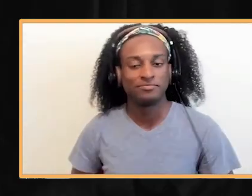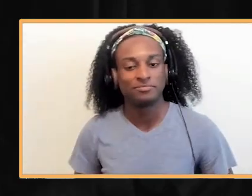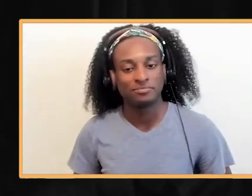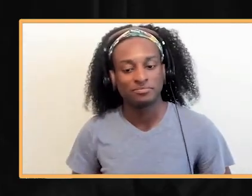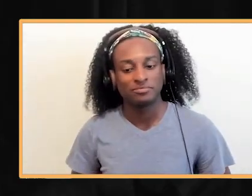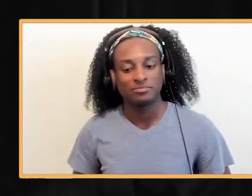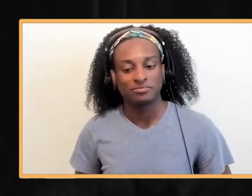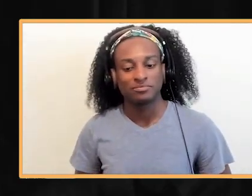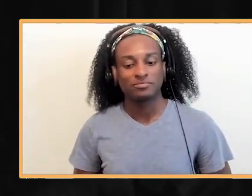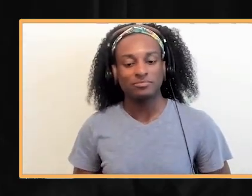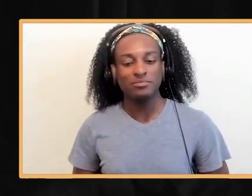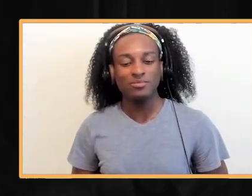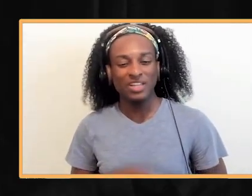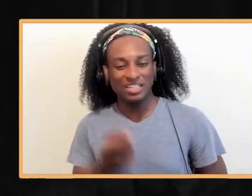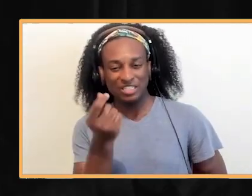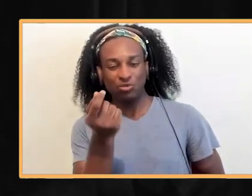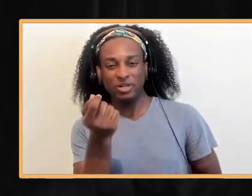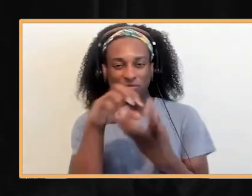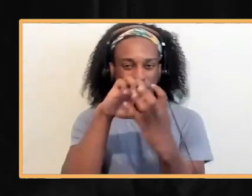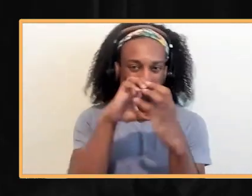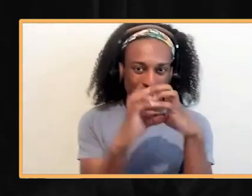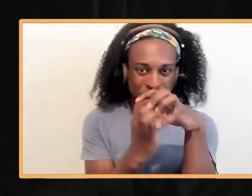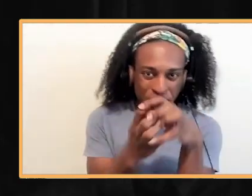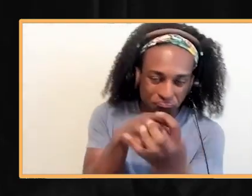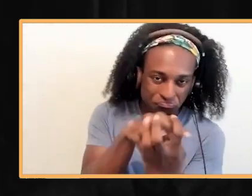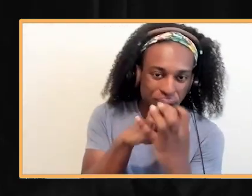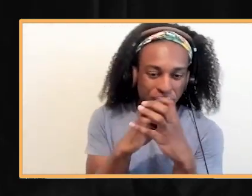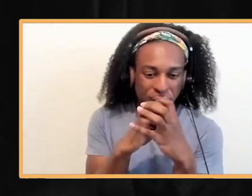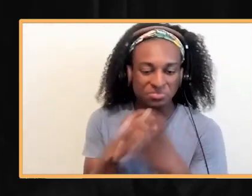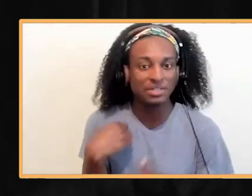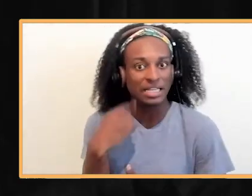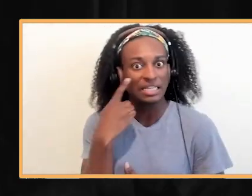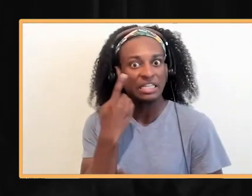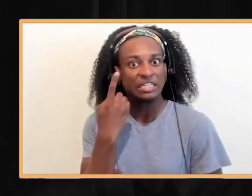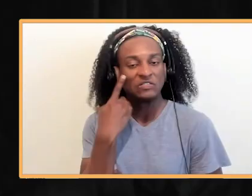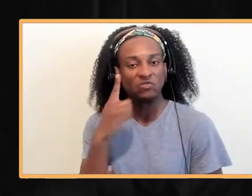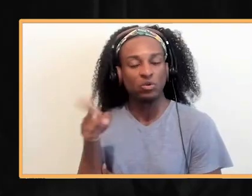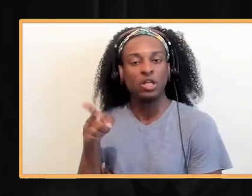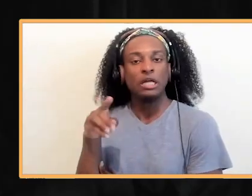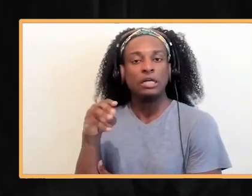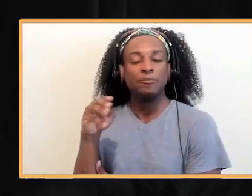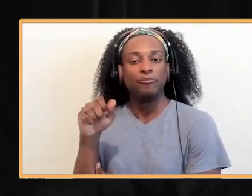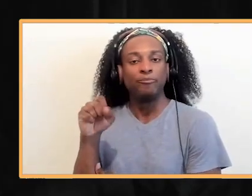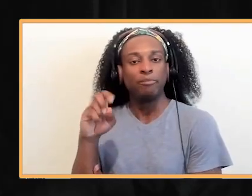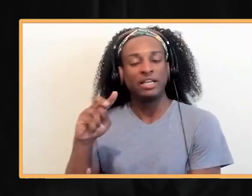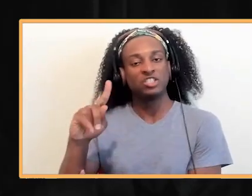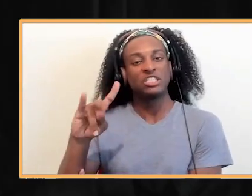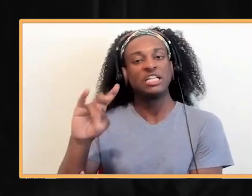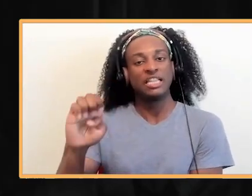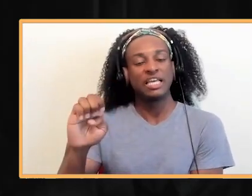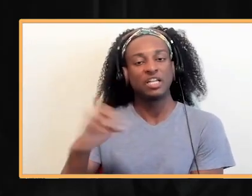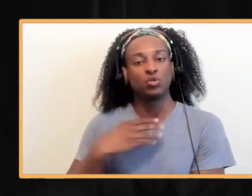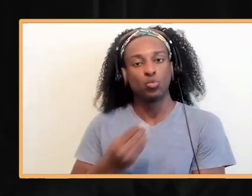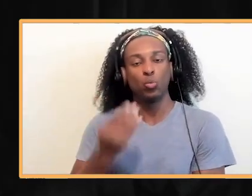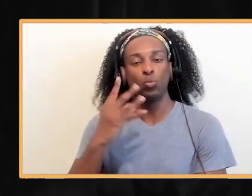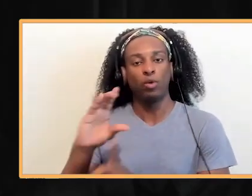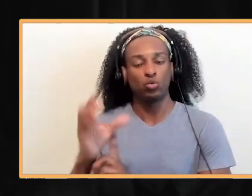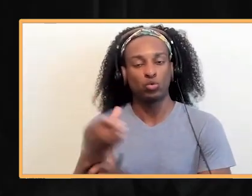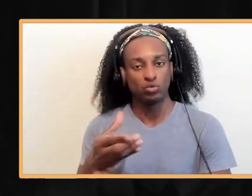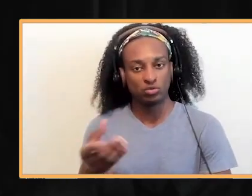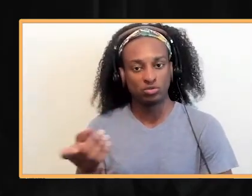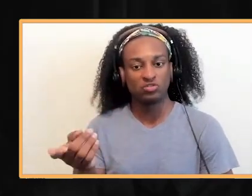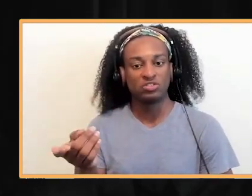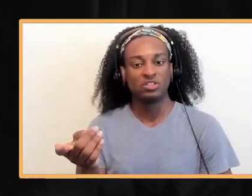masculine white culture, for example, the disembodiment that we were talking about